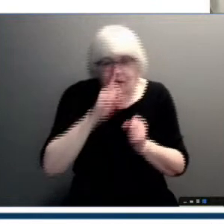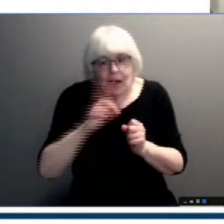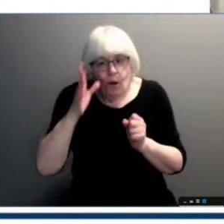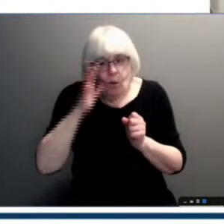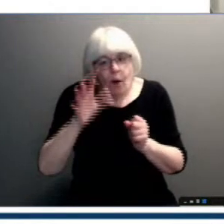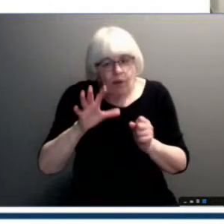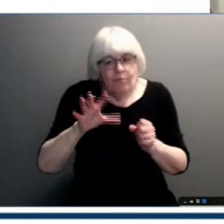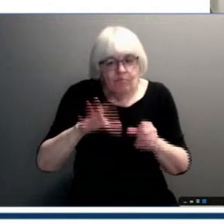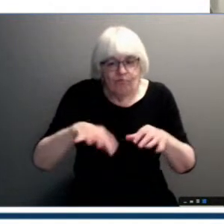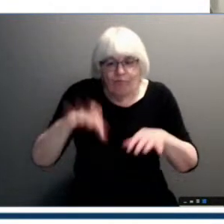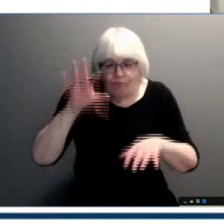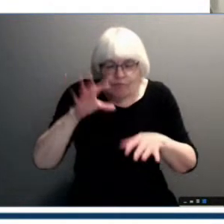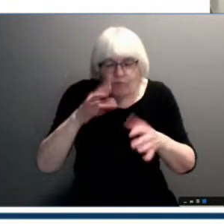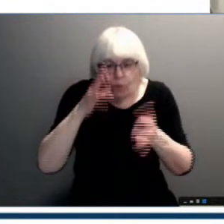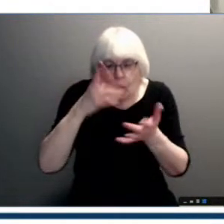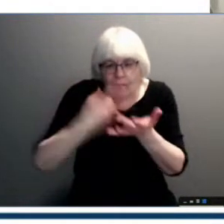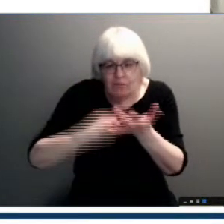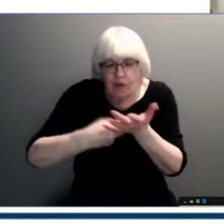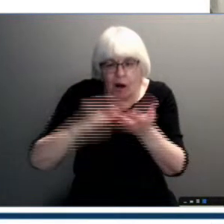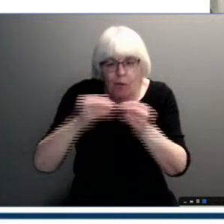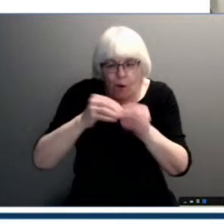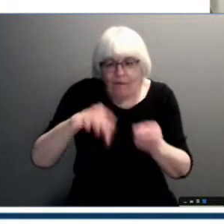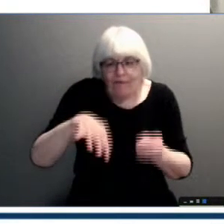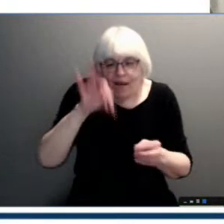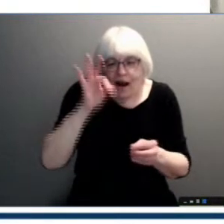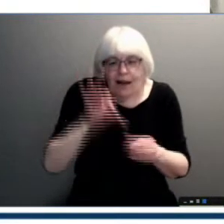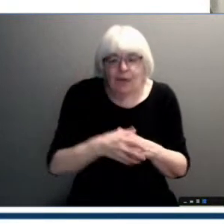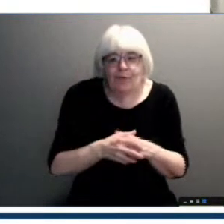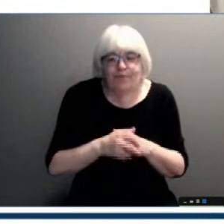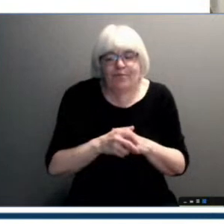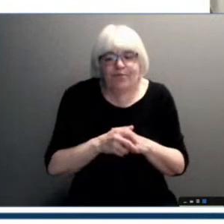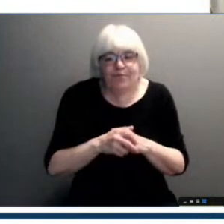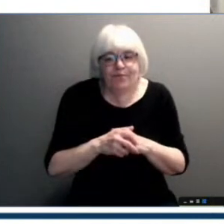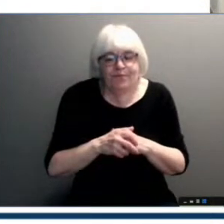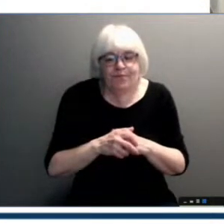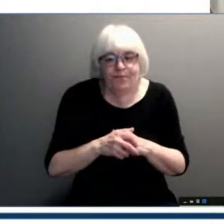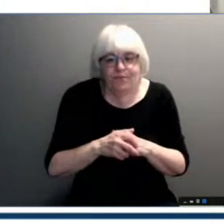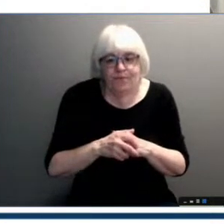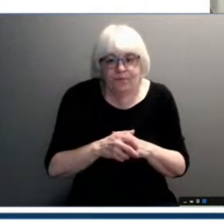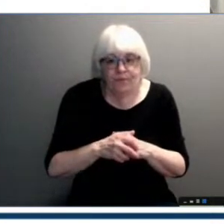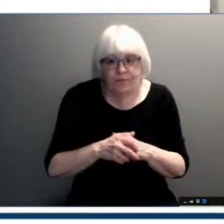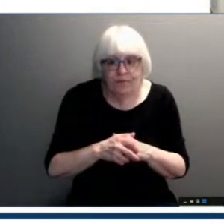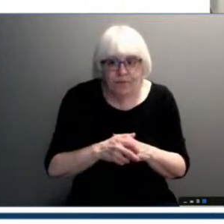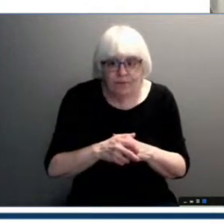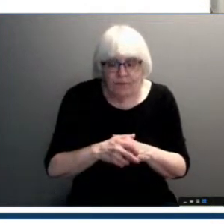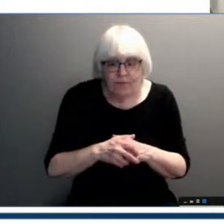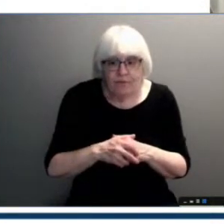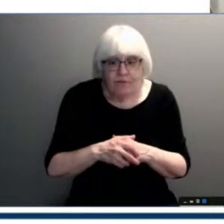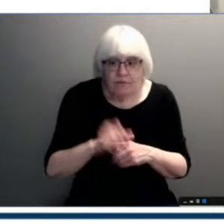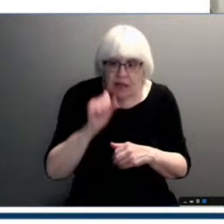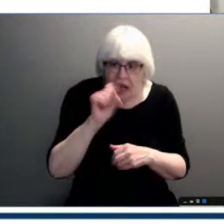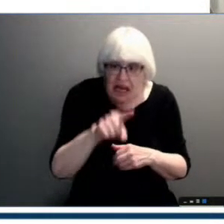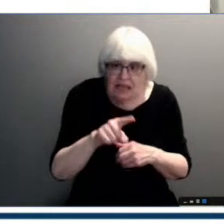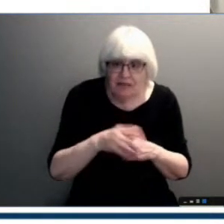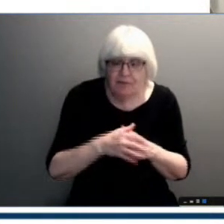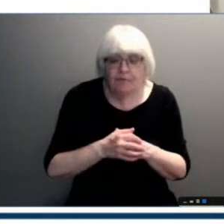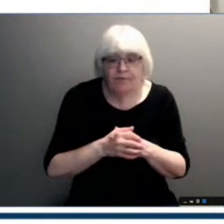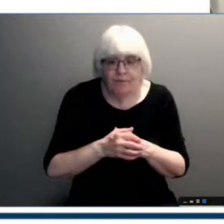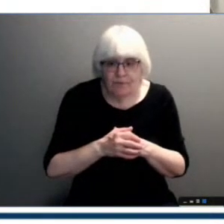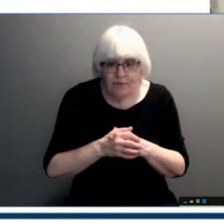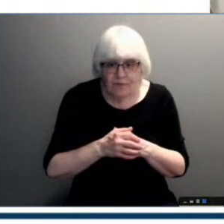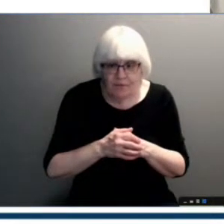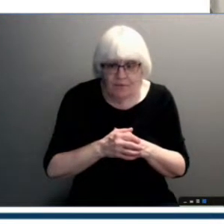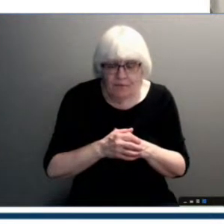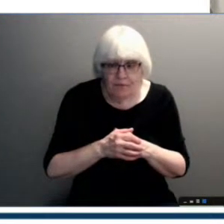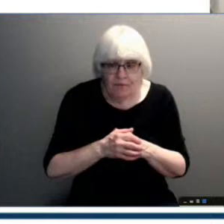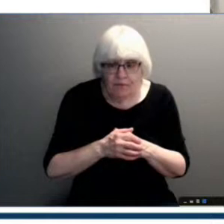Ann, on your follow-up. Okay, thank you. If we don't currently have the staff to do contact tracing as we did in the